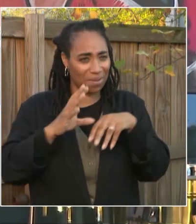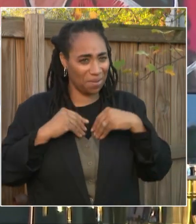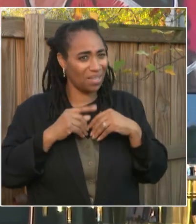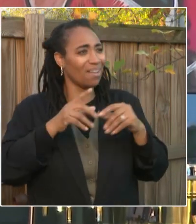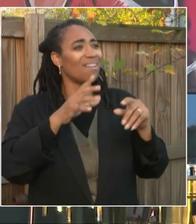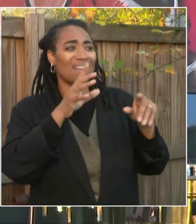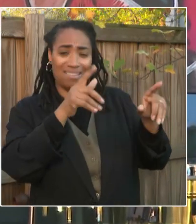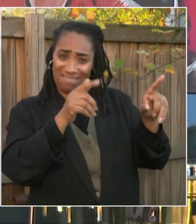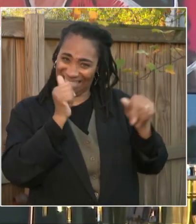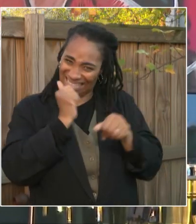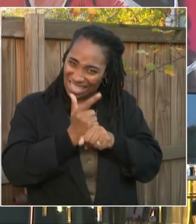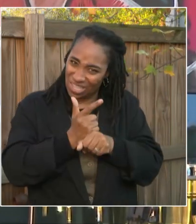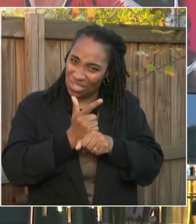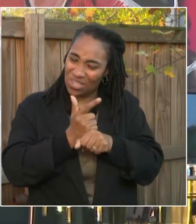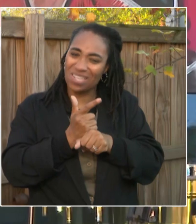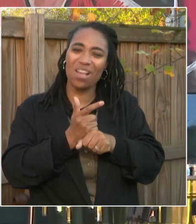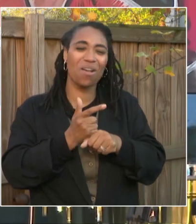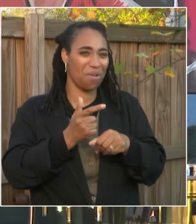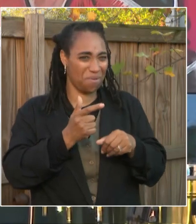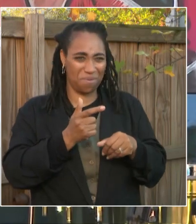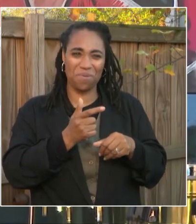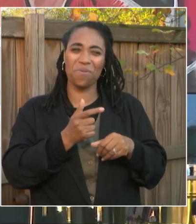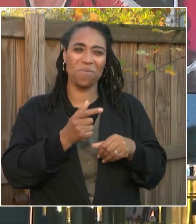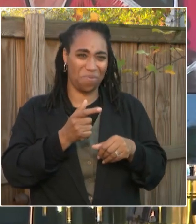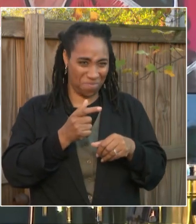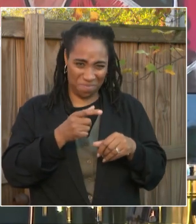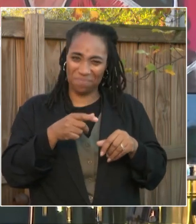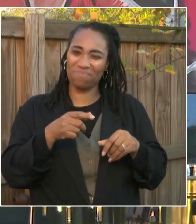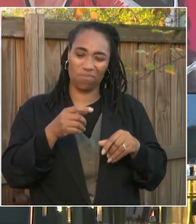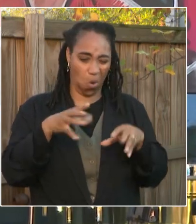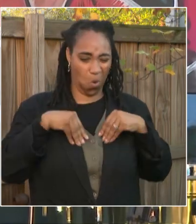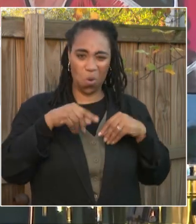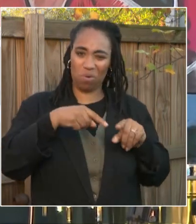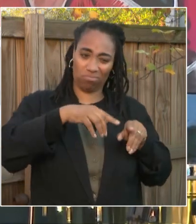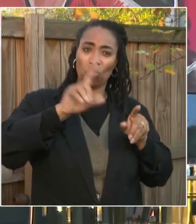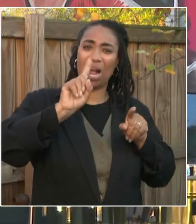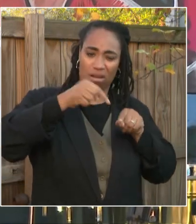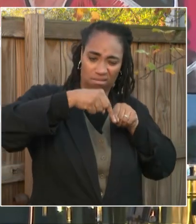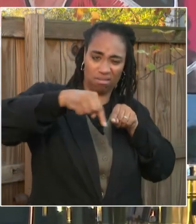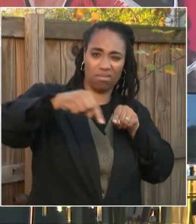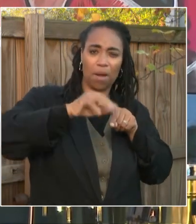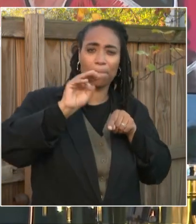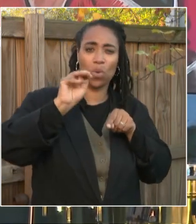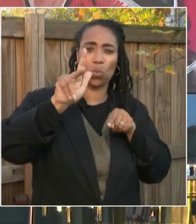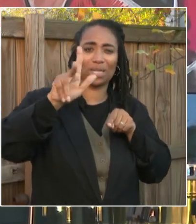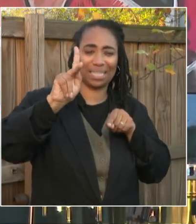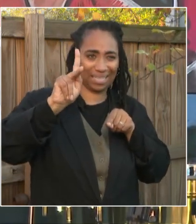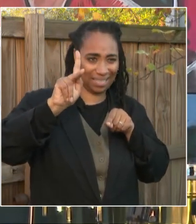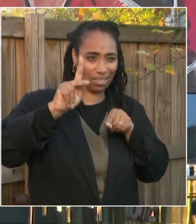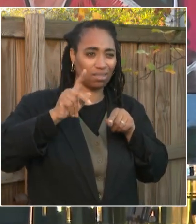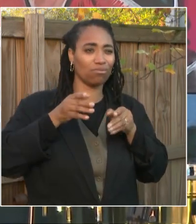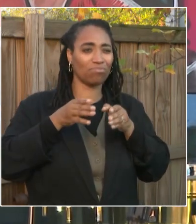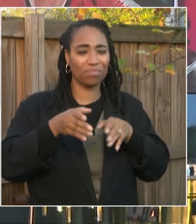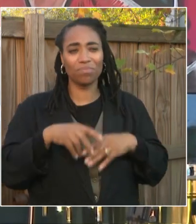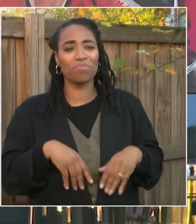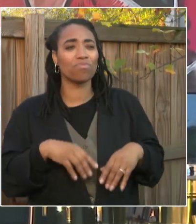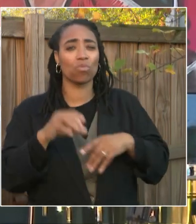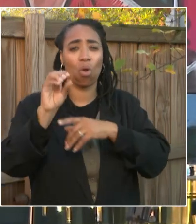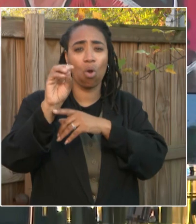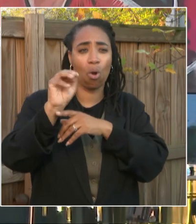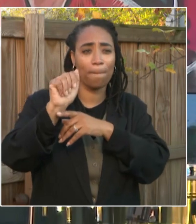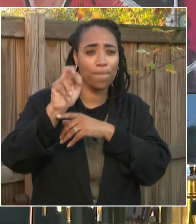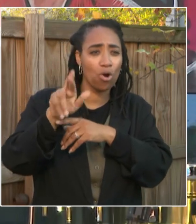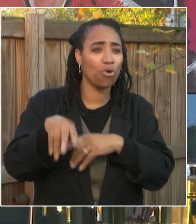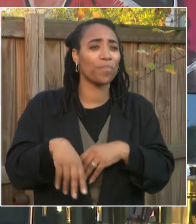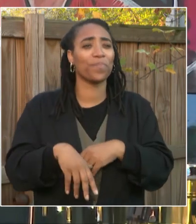MLK Avenue, right? Omar Hakeem, TBD Enterprises. And I can go, and of course,